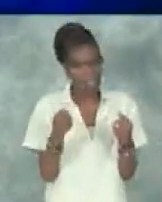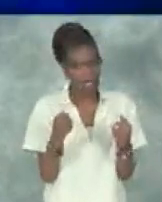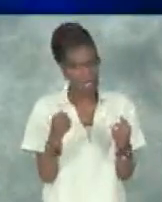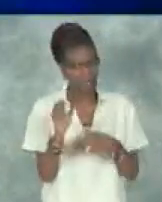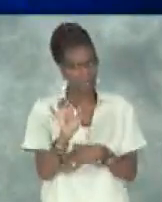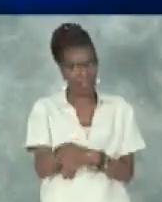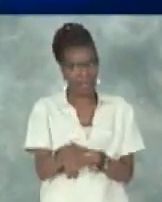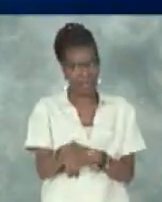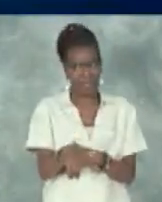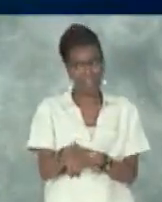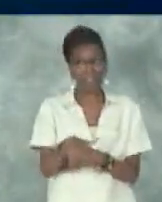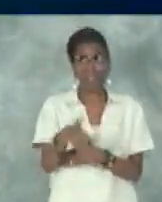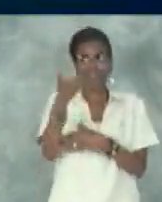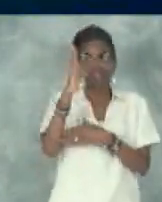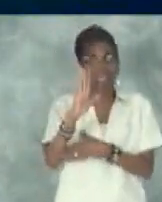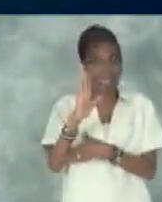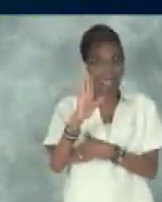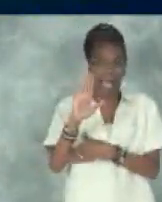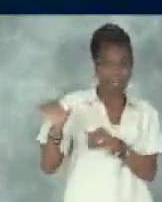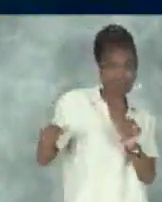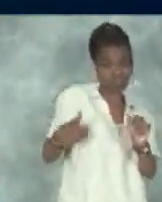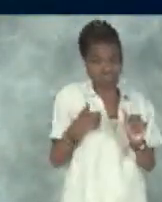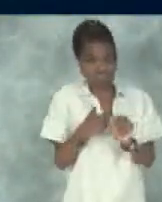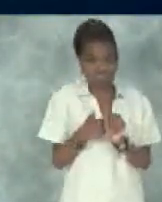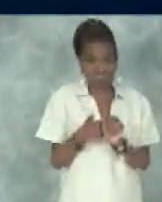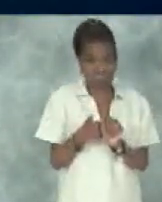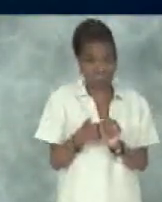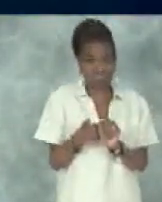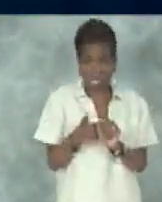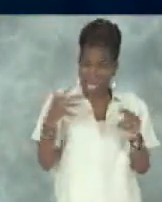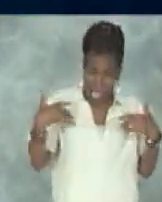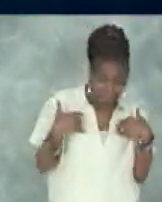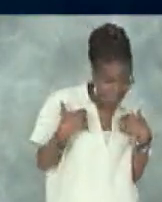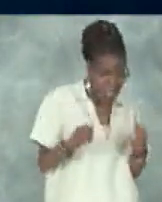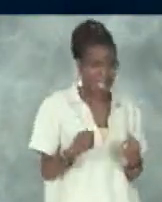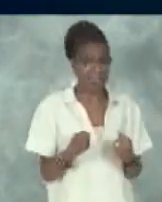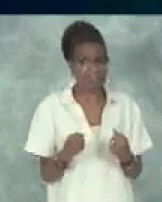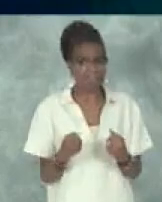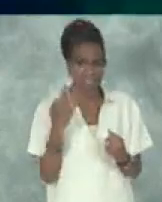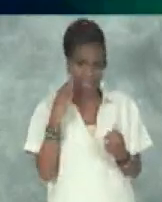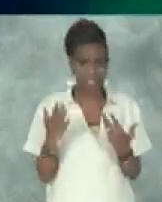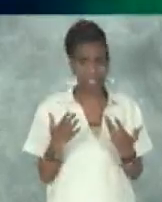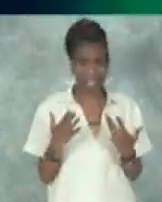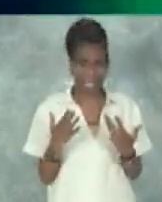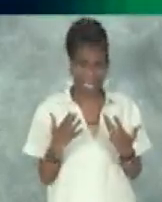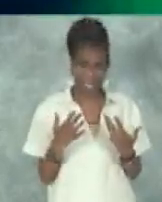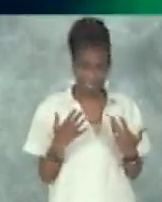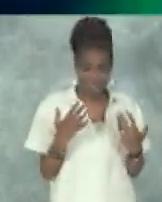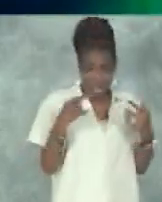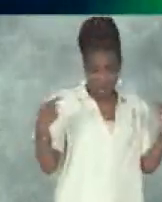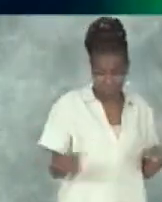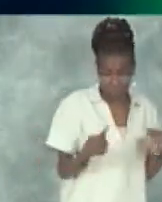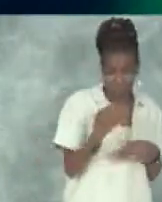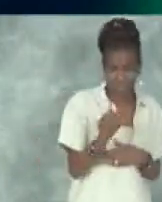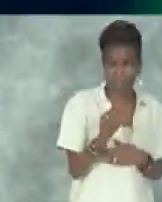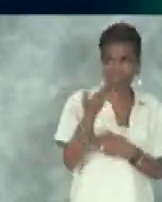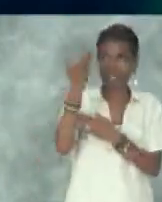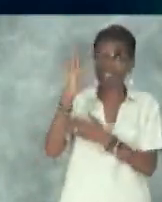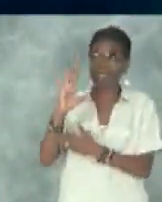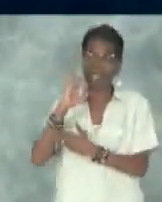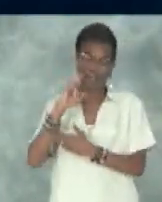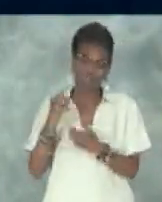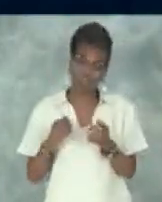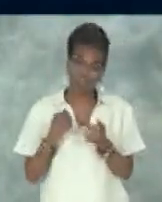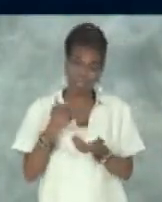I am confident that God has got my back. I am confident that I'm coming up out of this. You need to be confident.